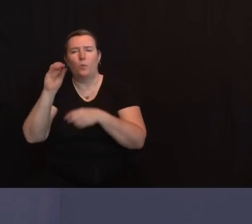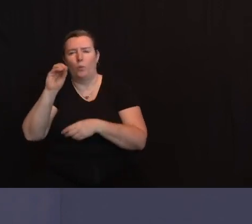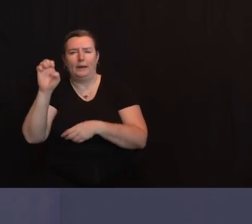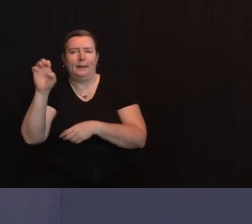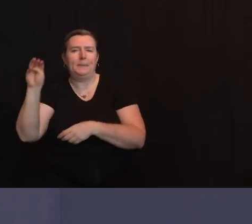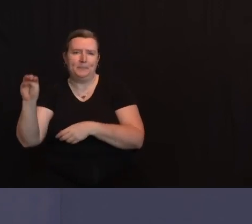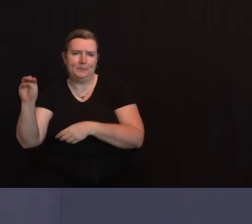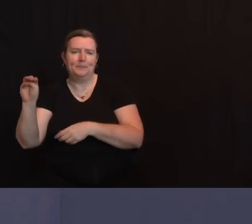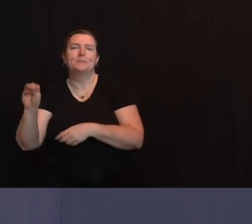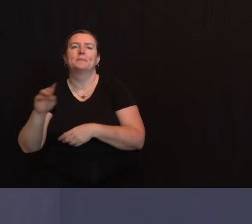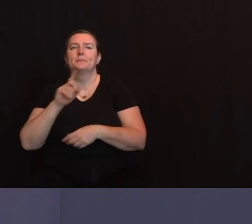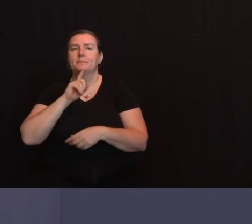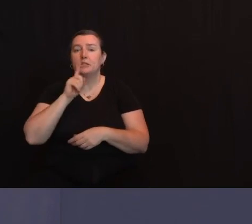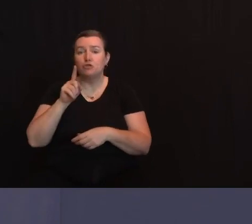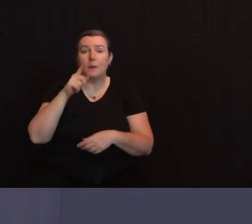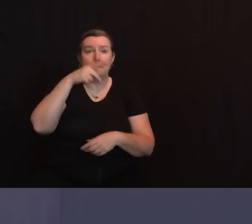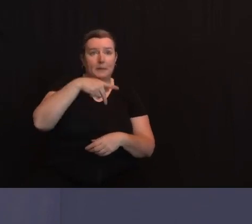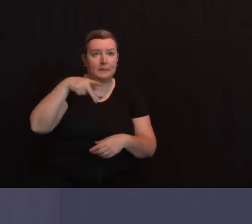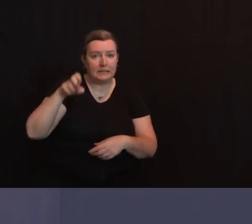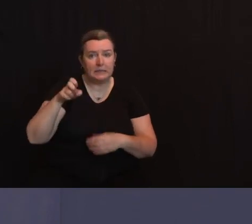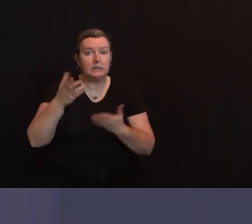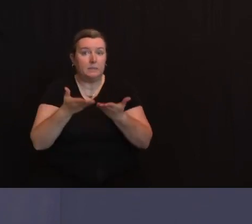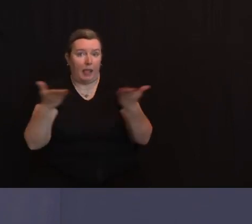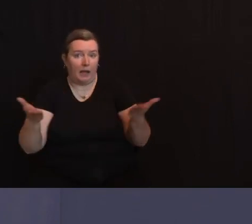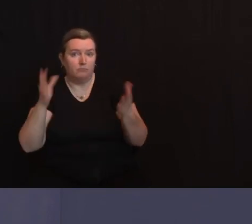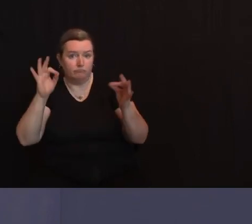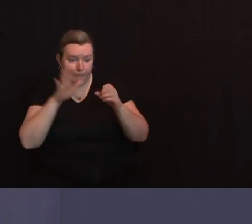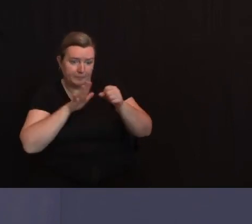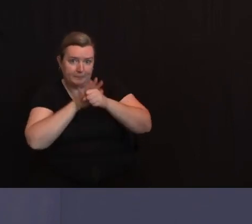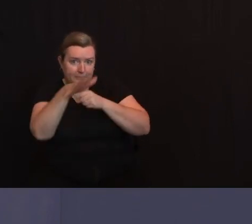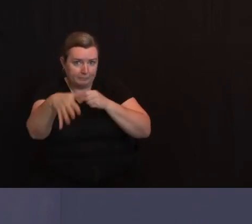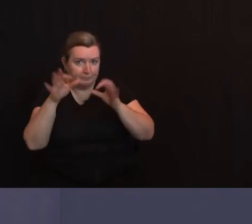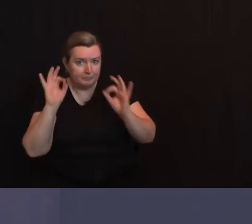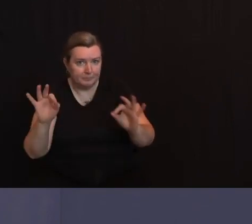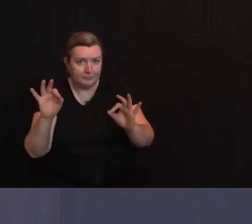and supplies are secured and distributed and that